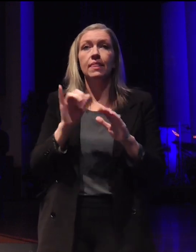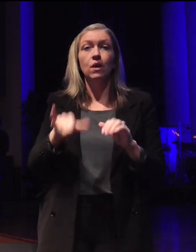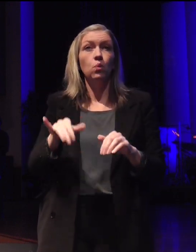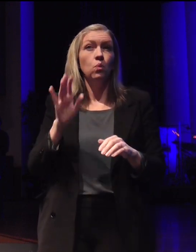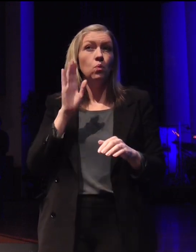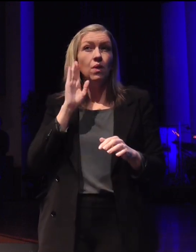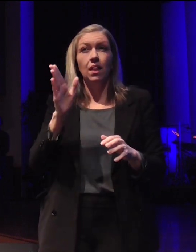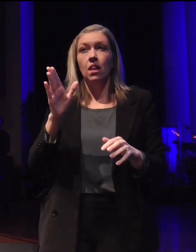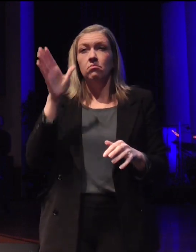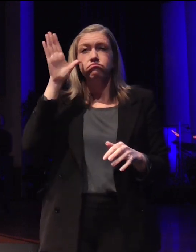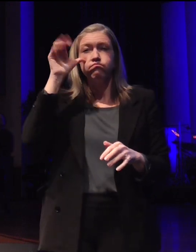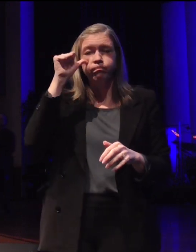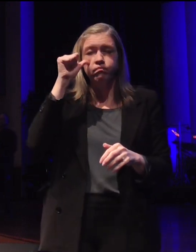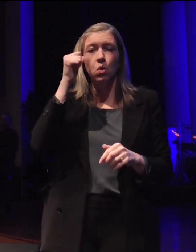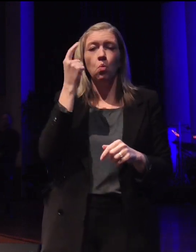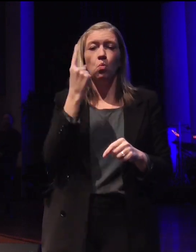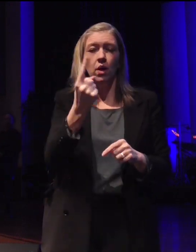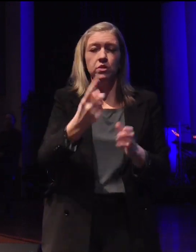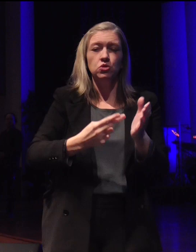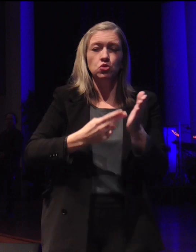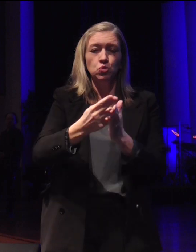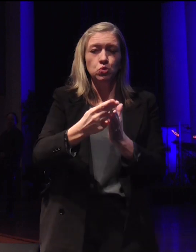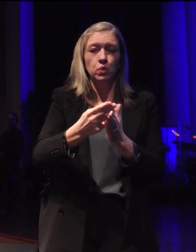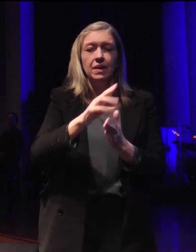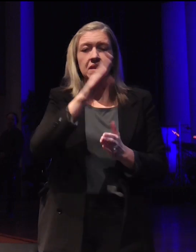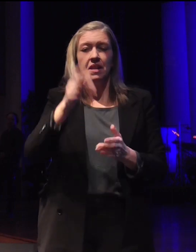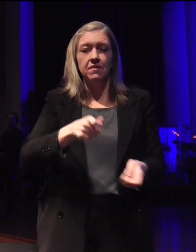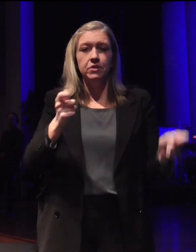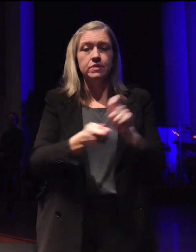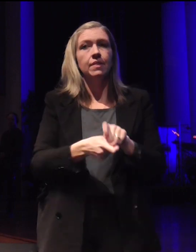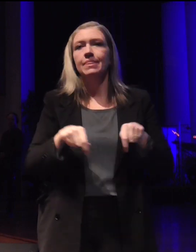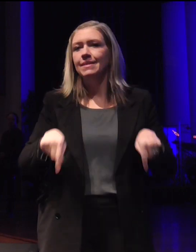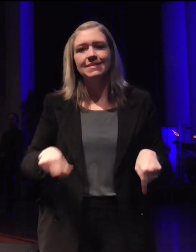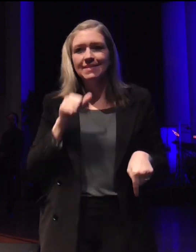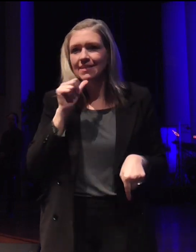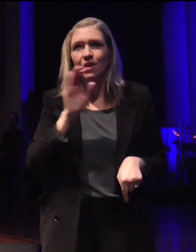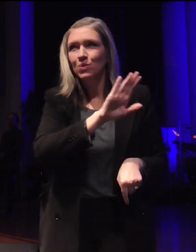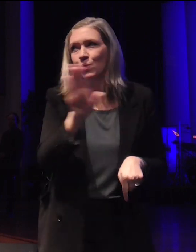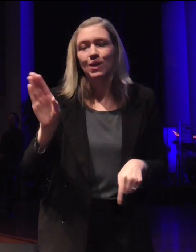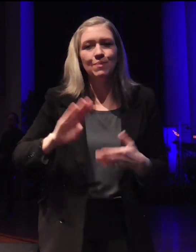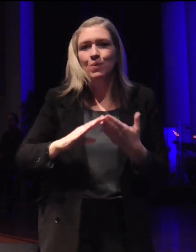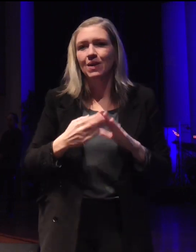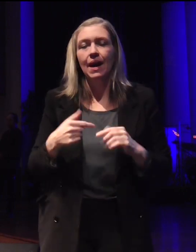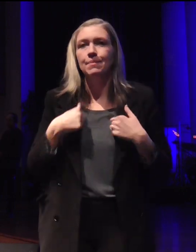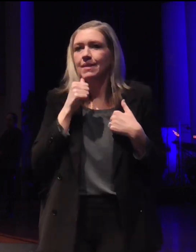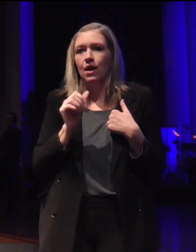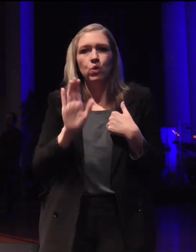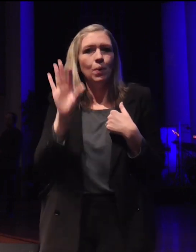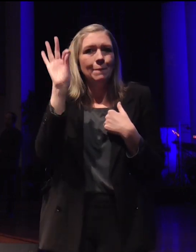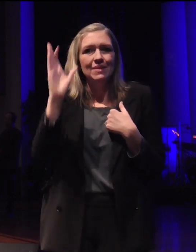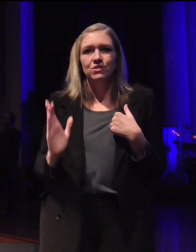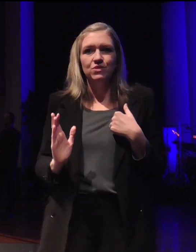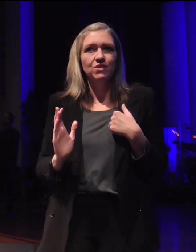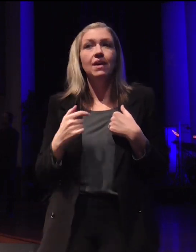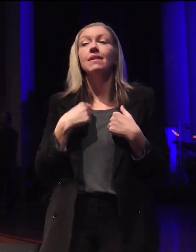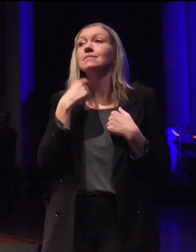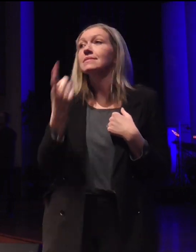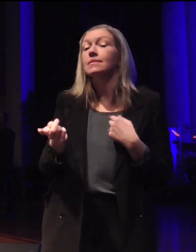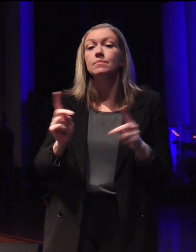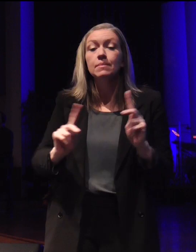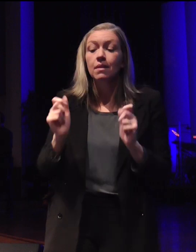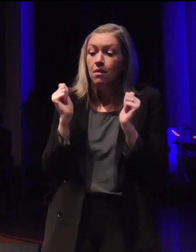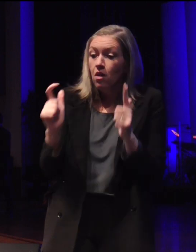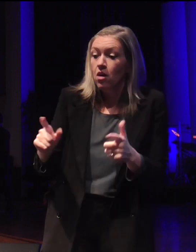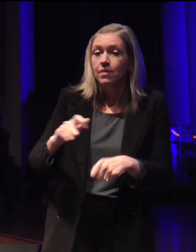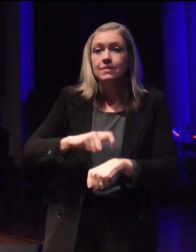stand in some truth and never sway from it, this is not your community. And I am not your minister, because I say to people all the time,